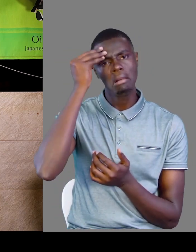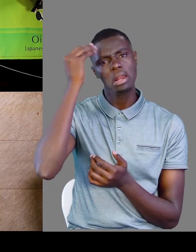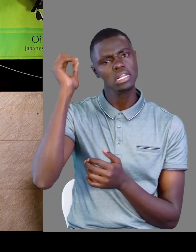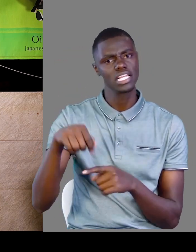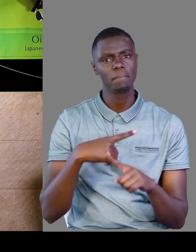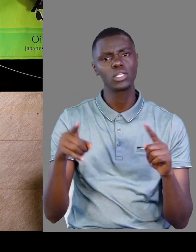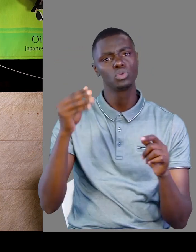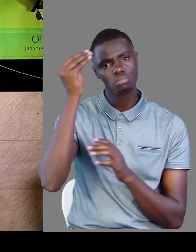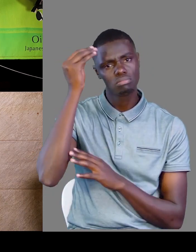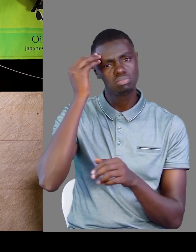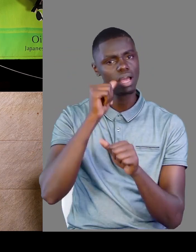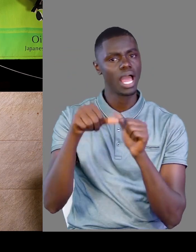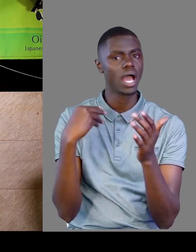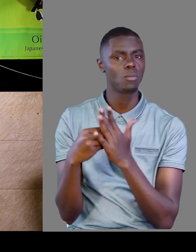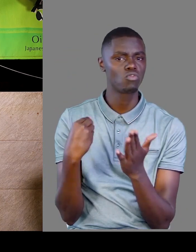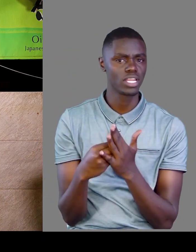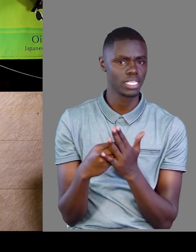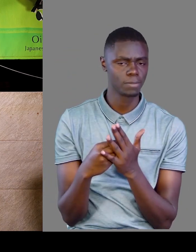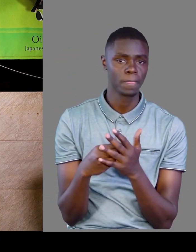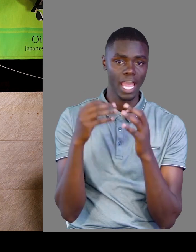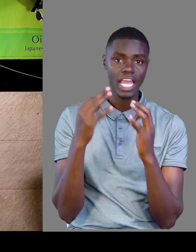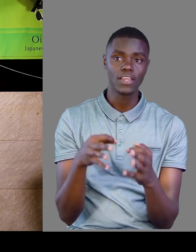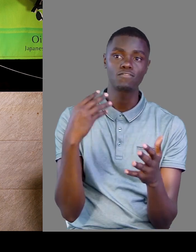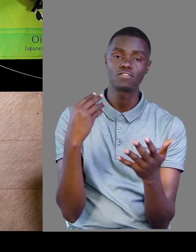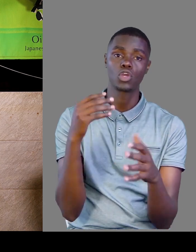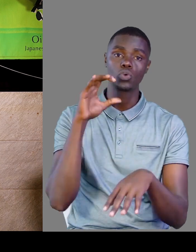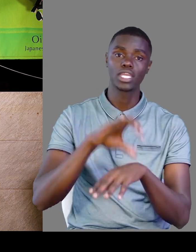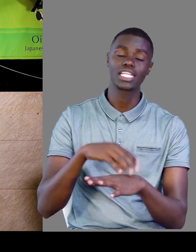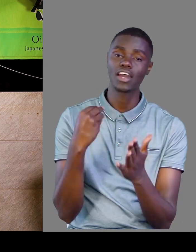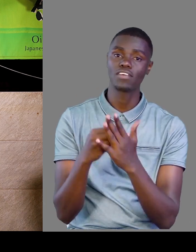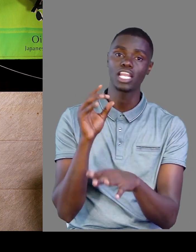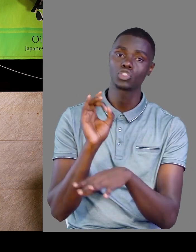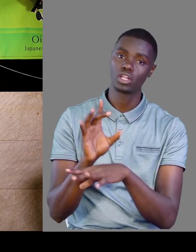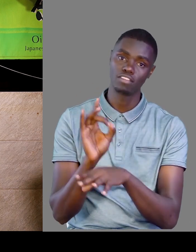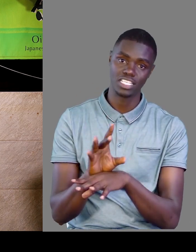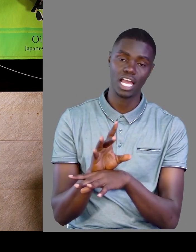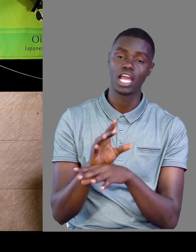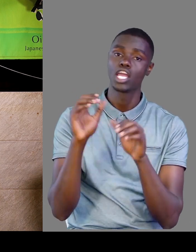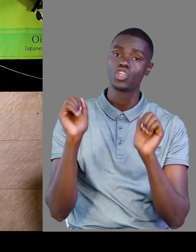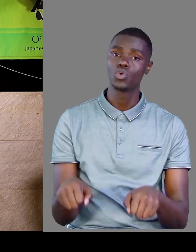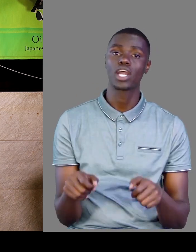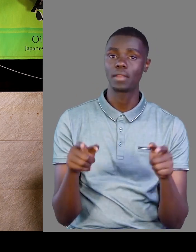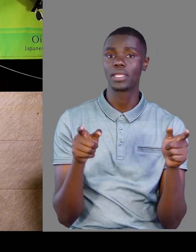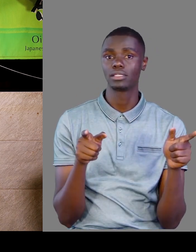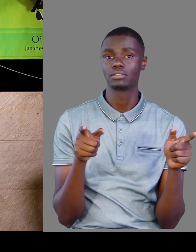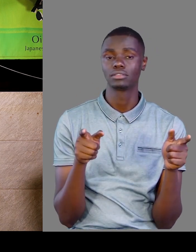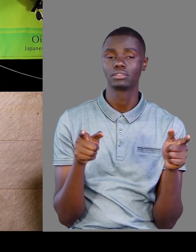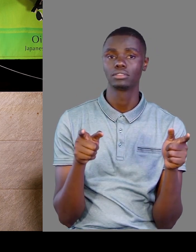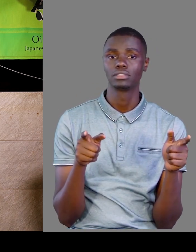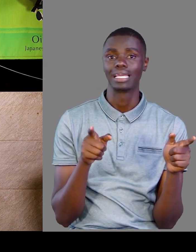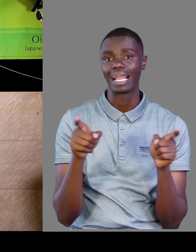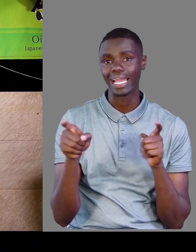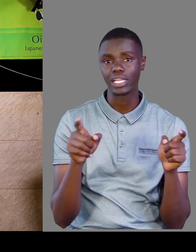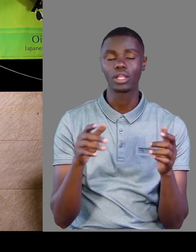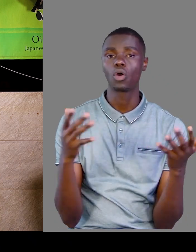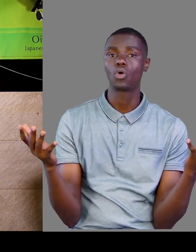also need to be educated financially. Because when you get a financial advisor, you'll be able to be guided on where to